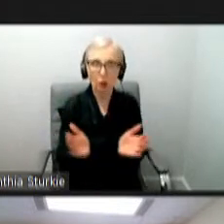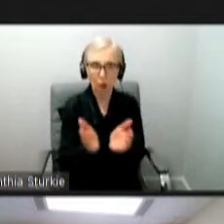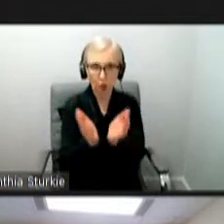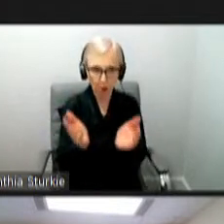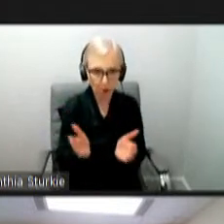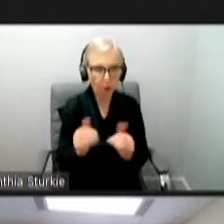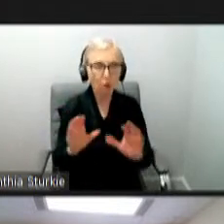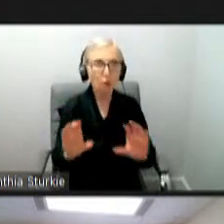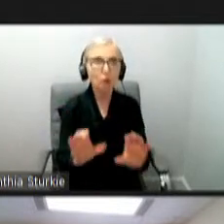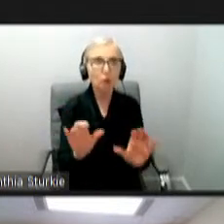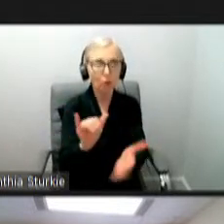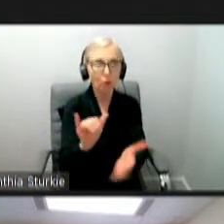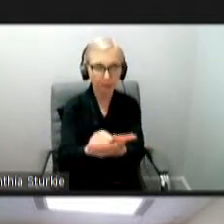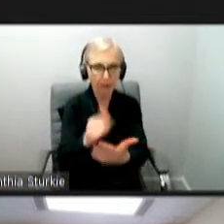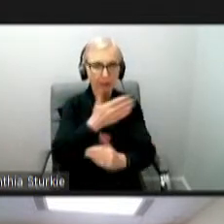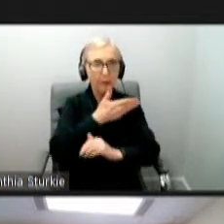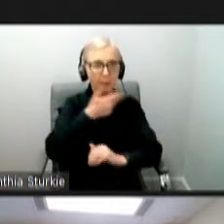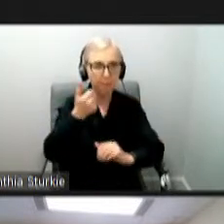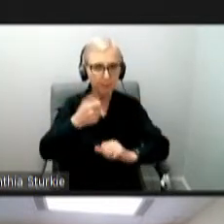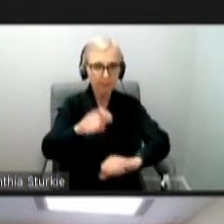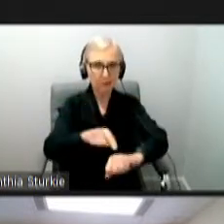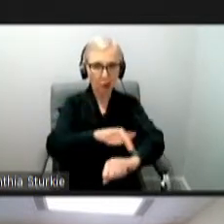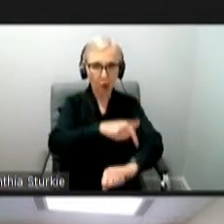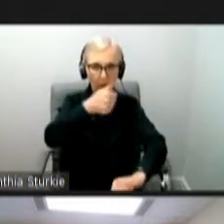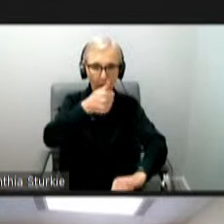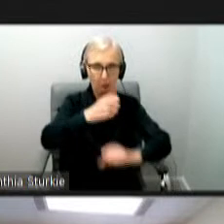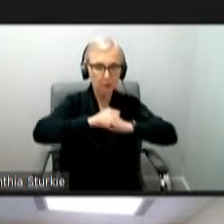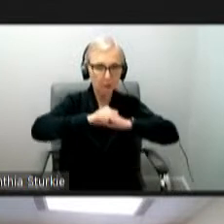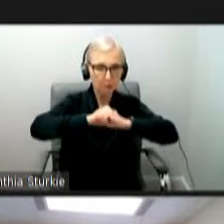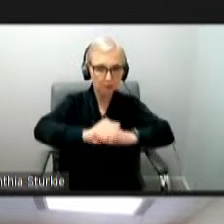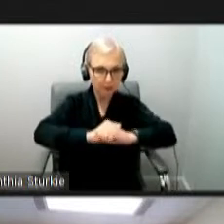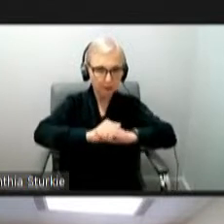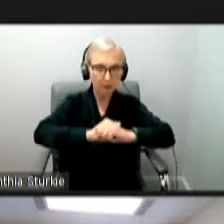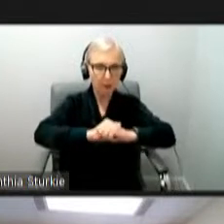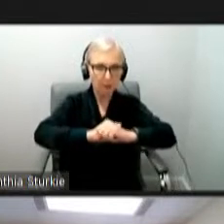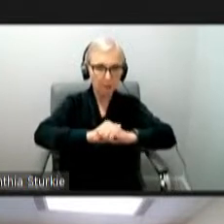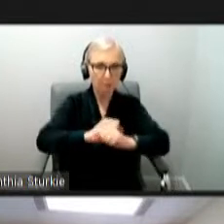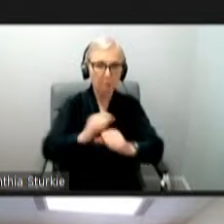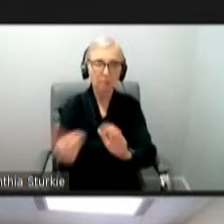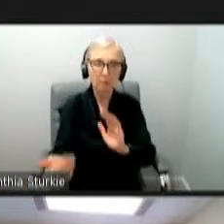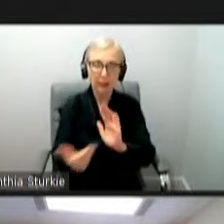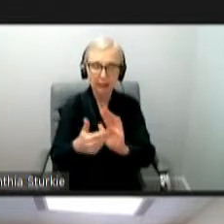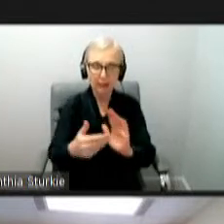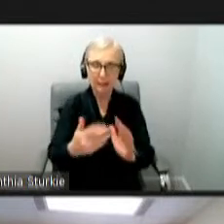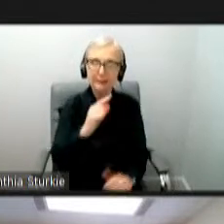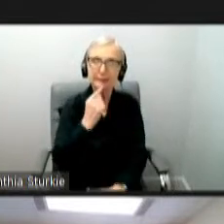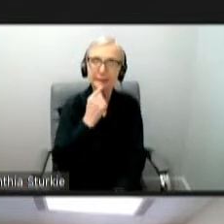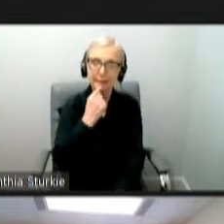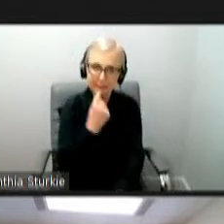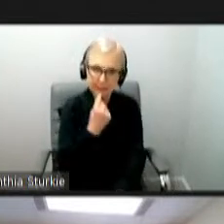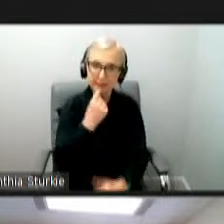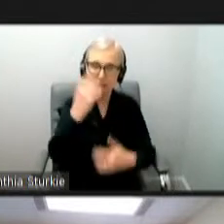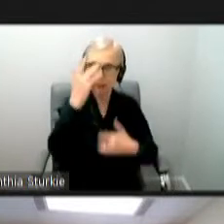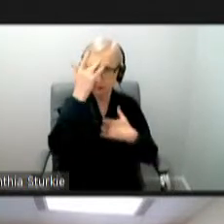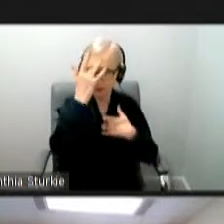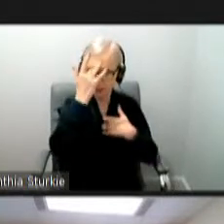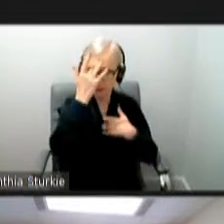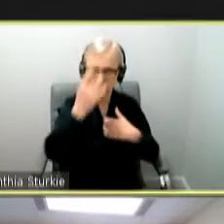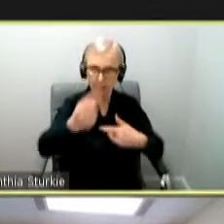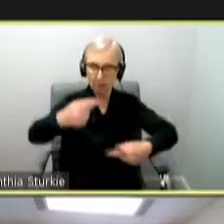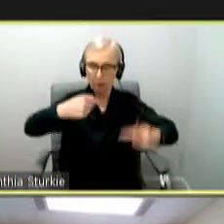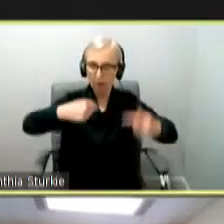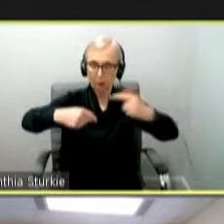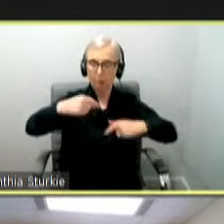that's really what is going to provide you the longest lasting protection and the greatest protection against severe disease. Great, let's try to go back